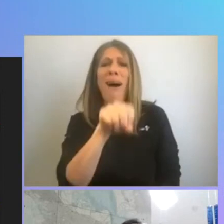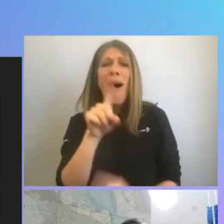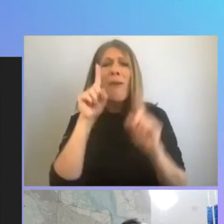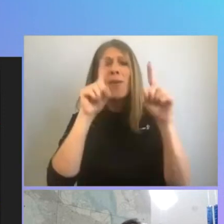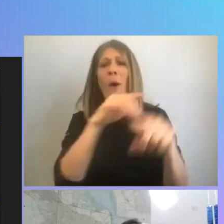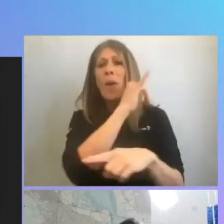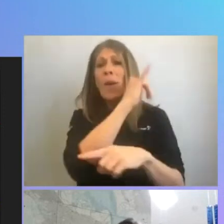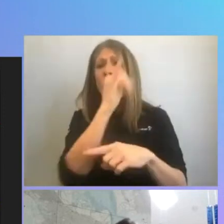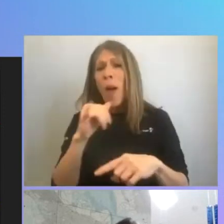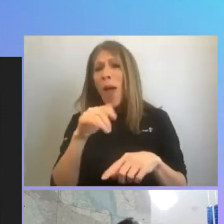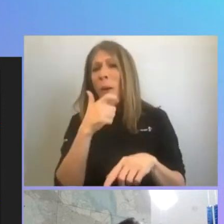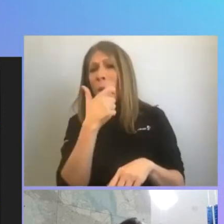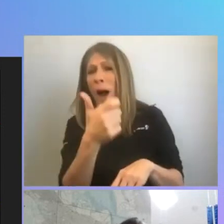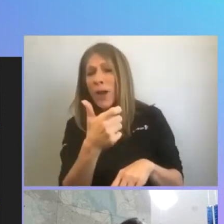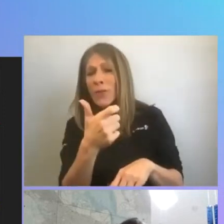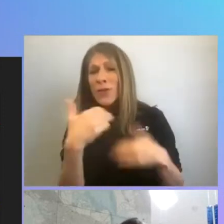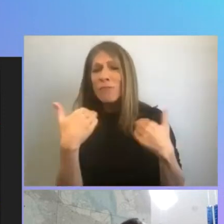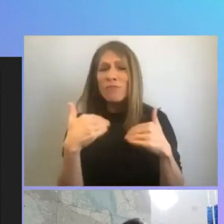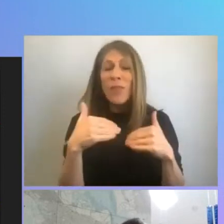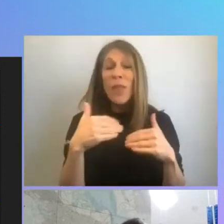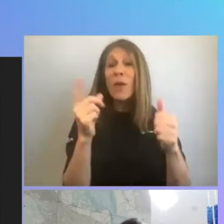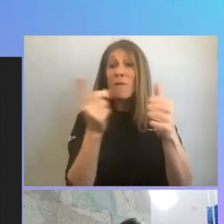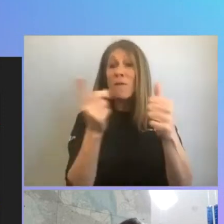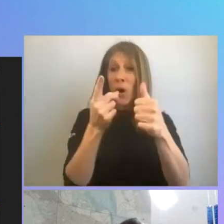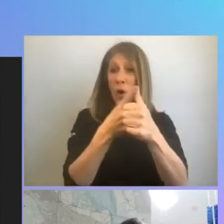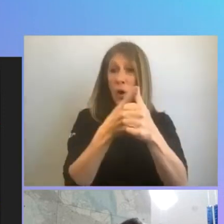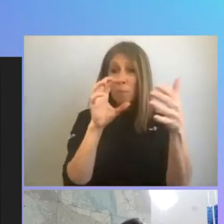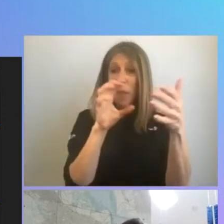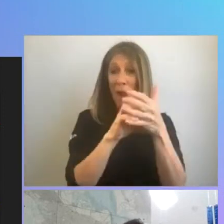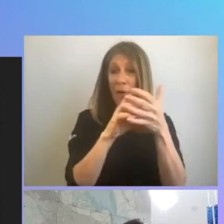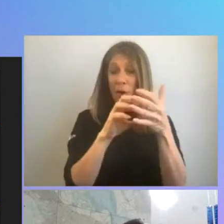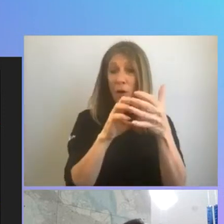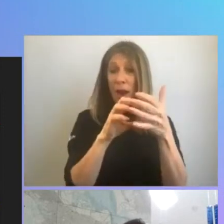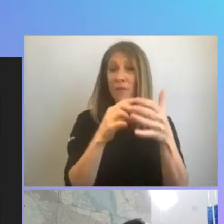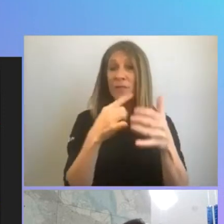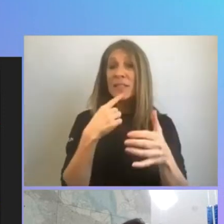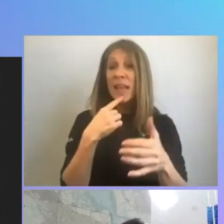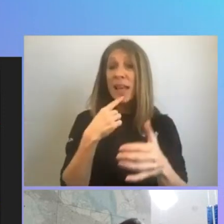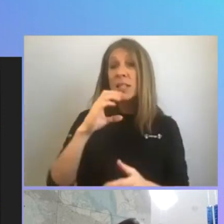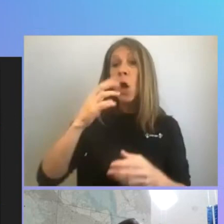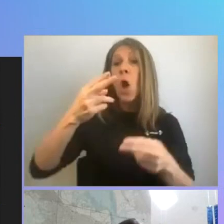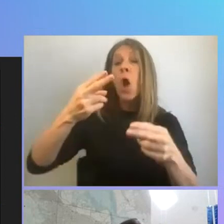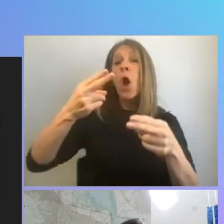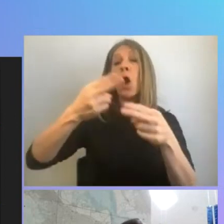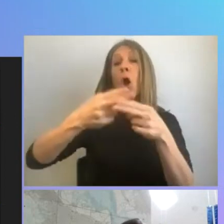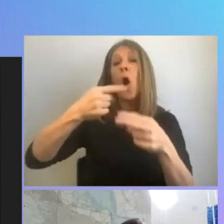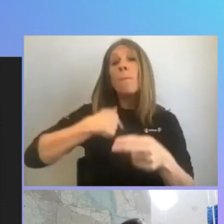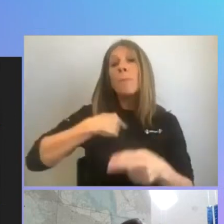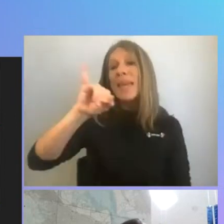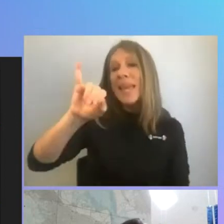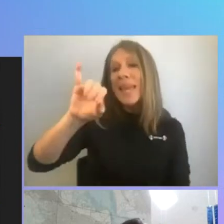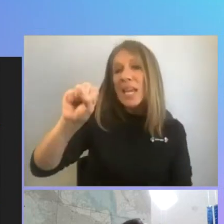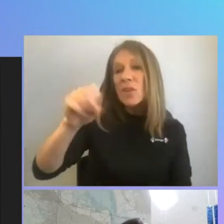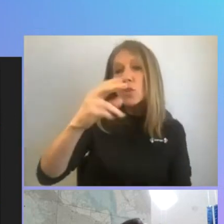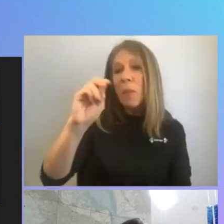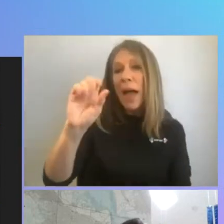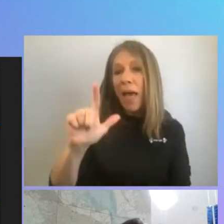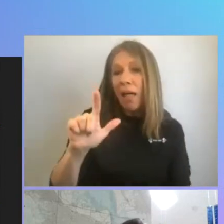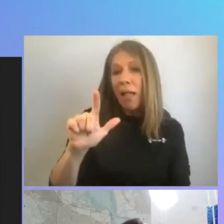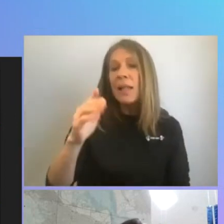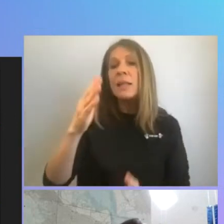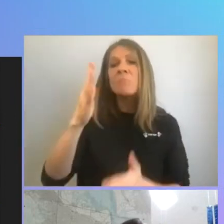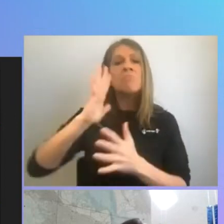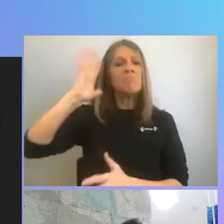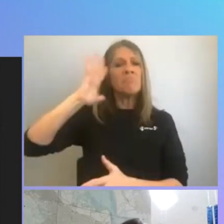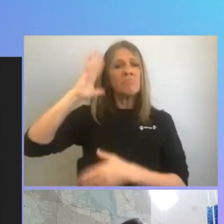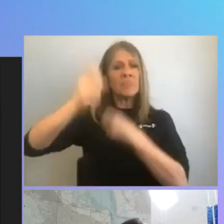watching. And so the first paragraph of Moby Dick says, "Call me Ishmael. Some years